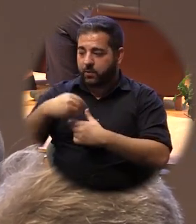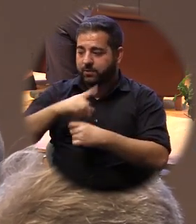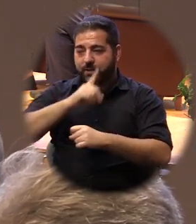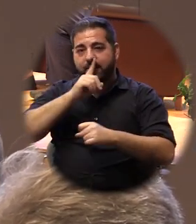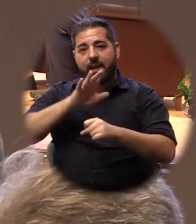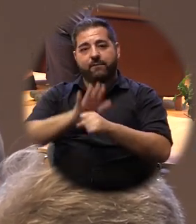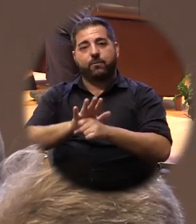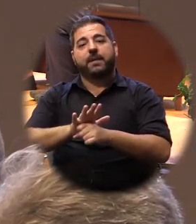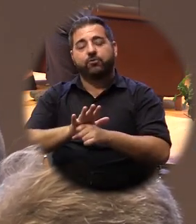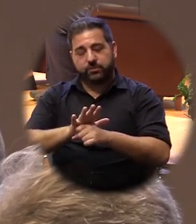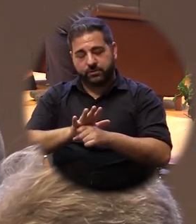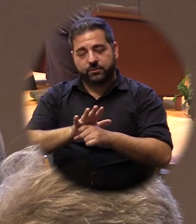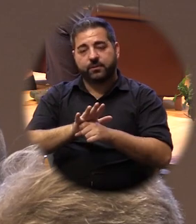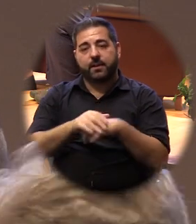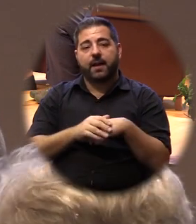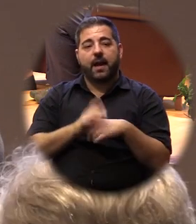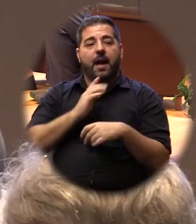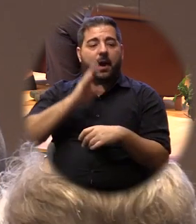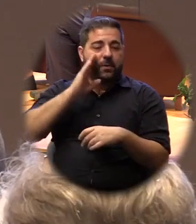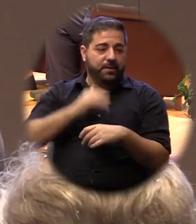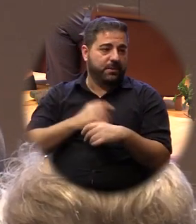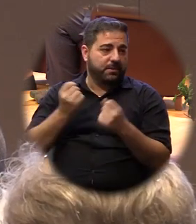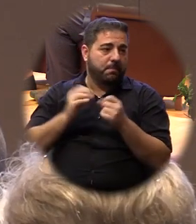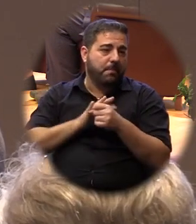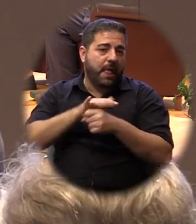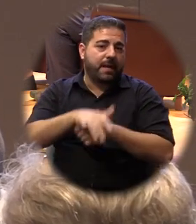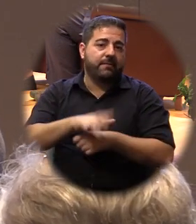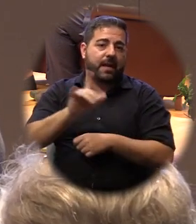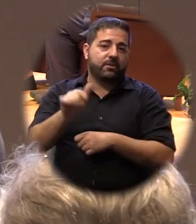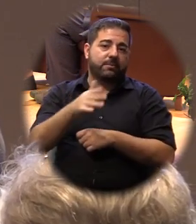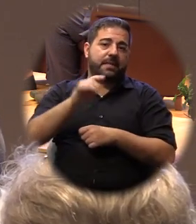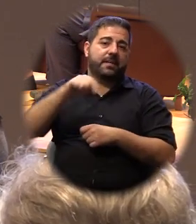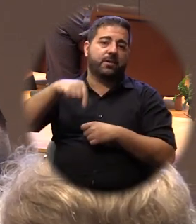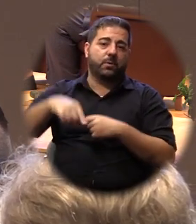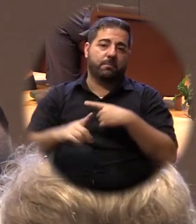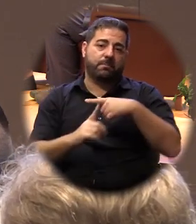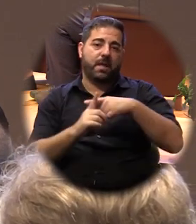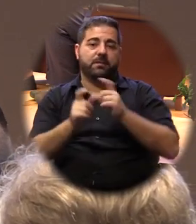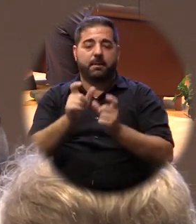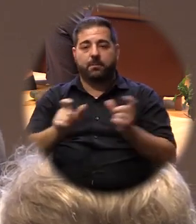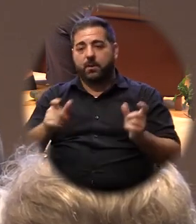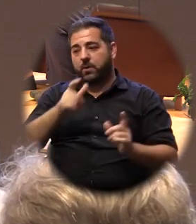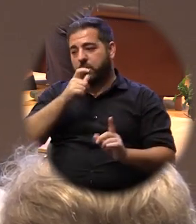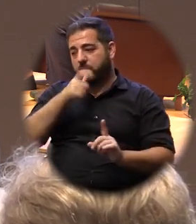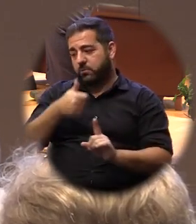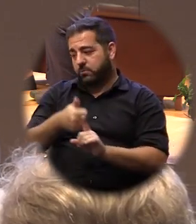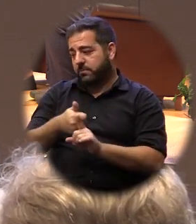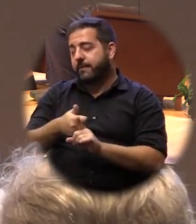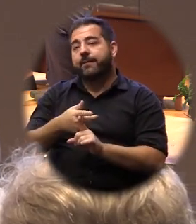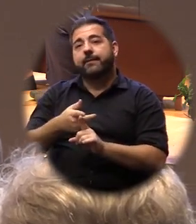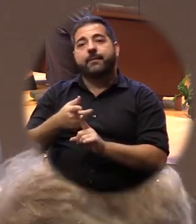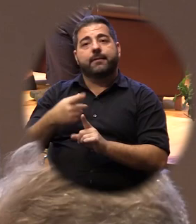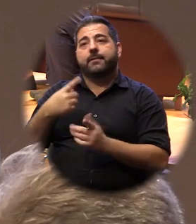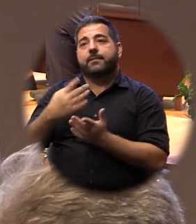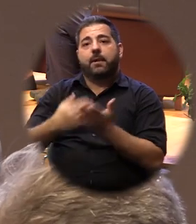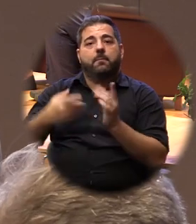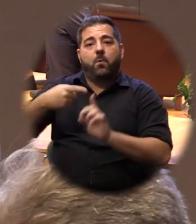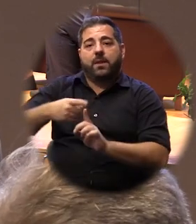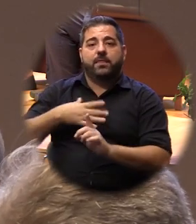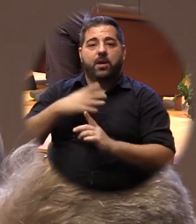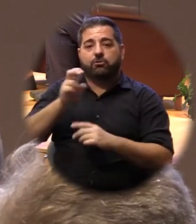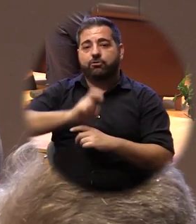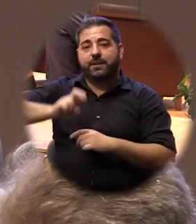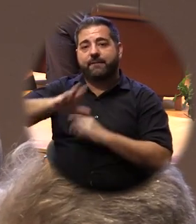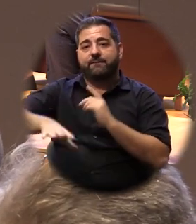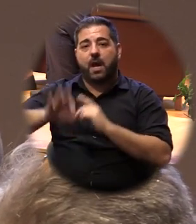affirmation. I do know that there are plenty of LGBTQ plus folks who at some point in their journey